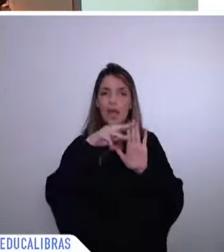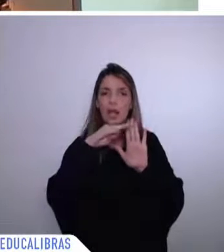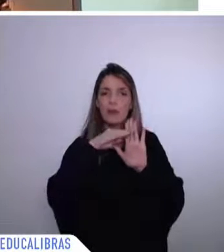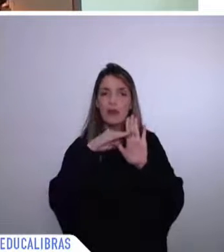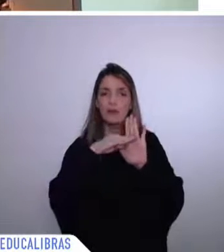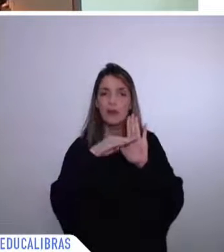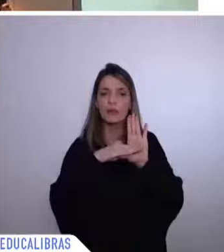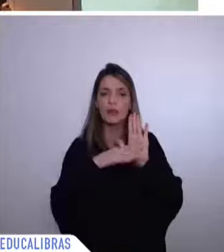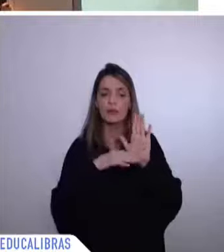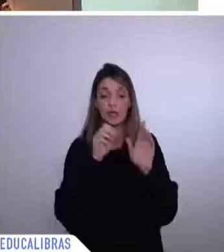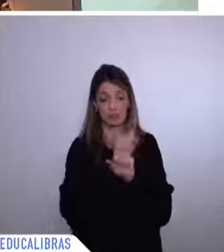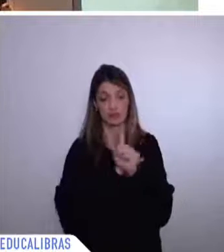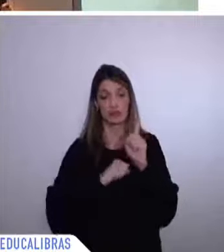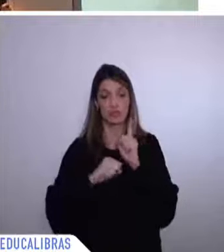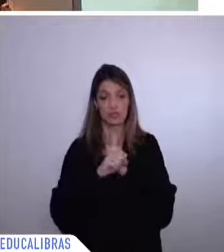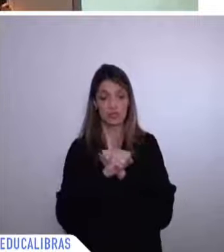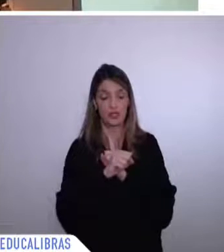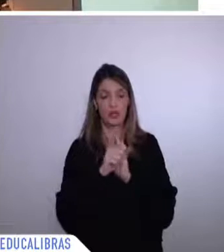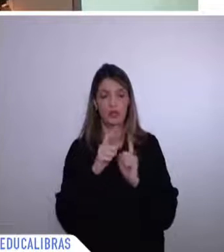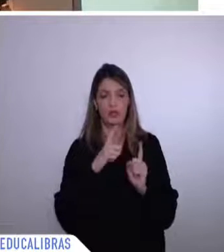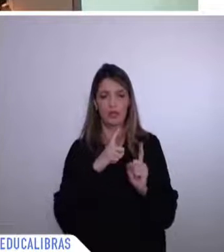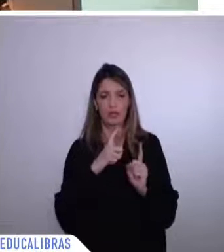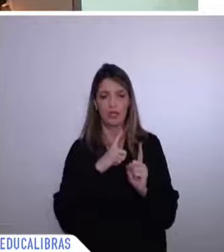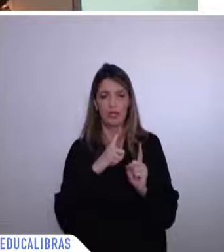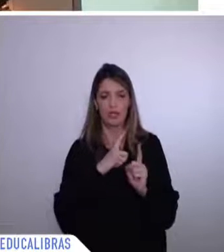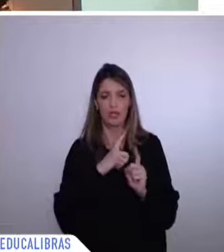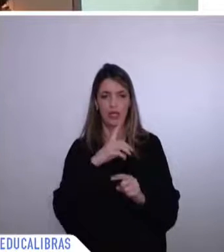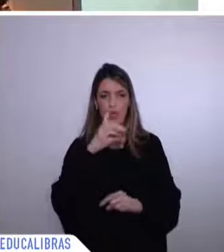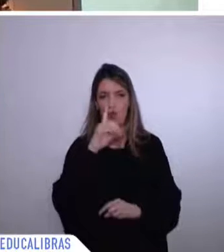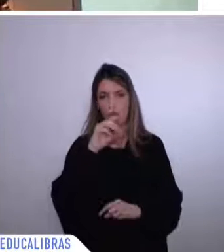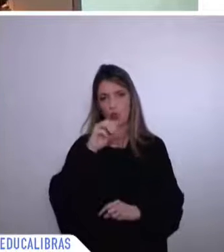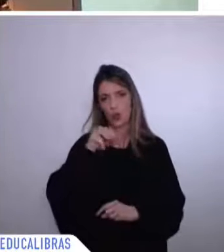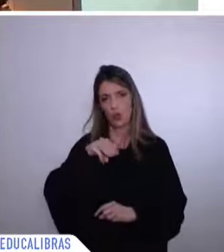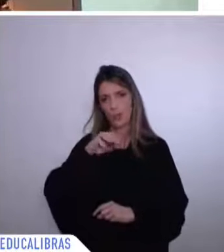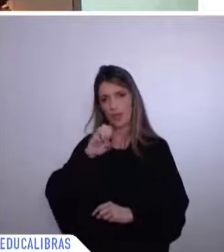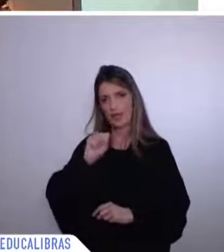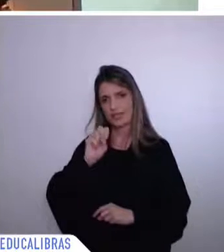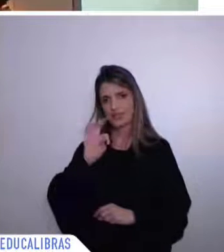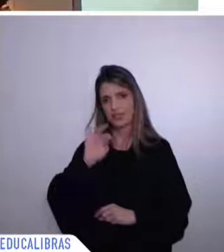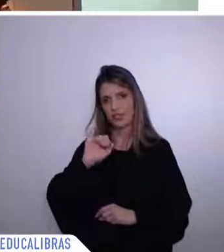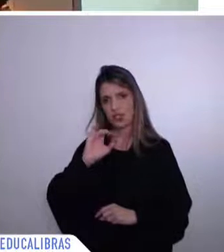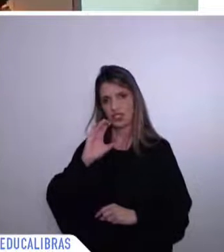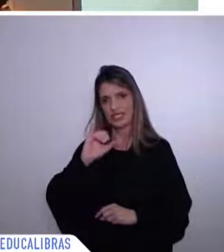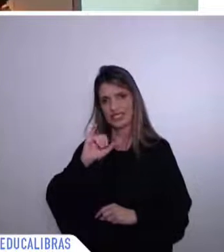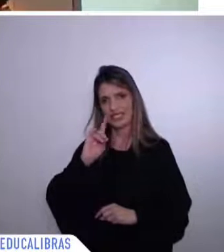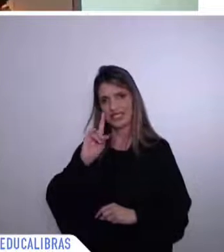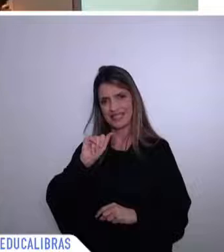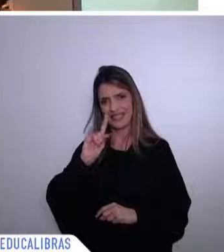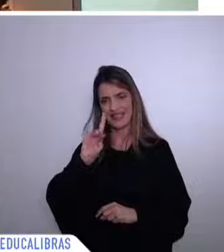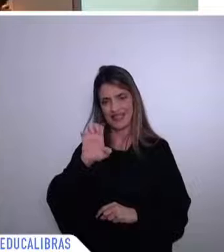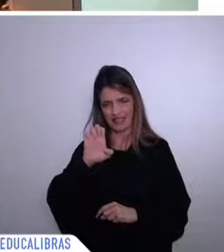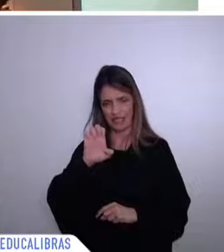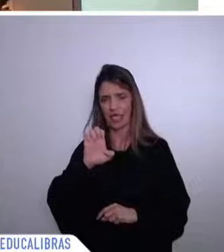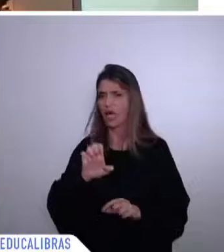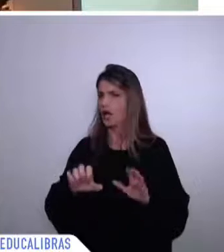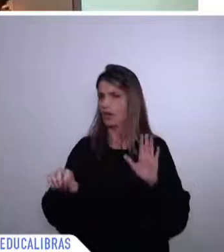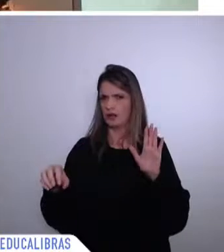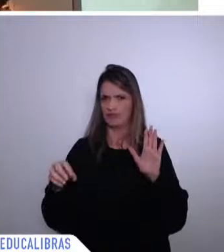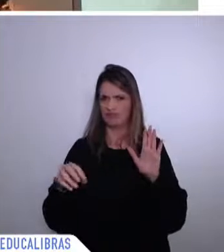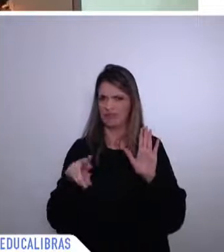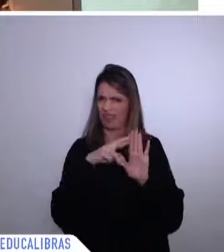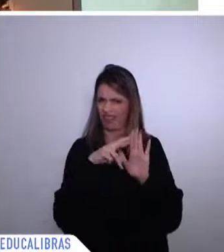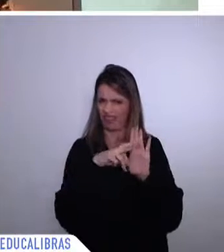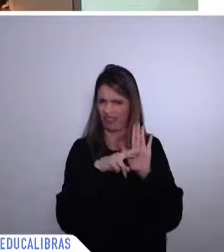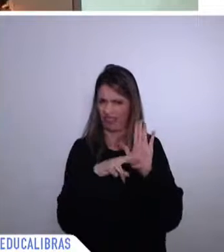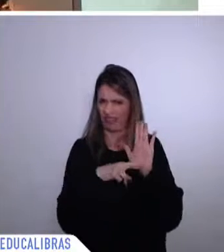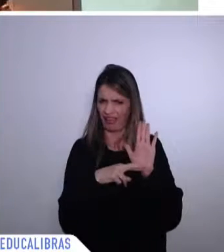been constituted by some social norms and rules. One of them is domesticity. This rule